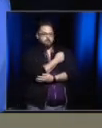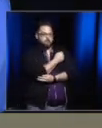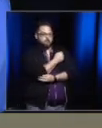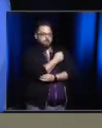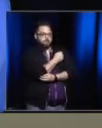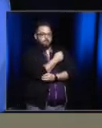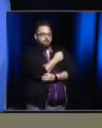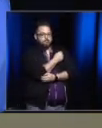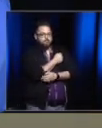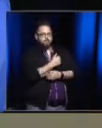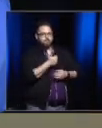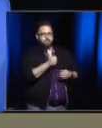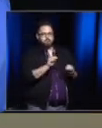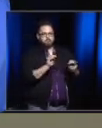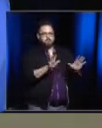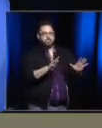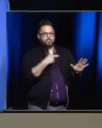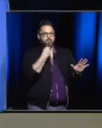Volume.